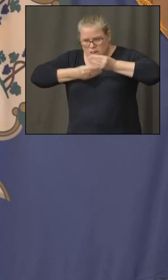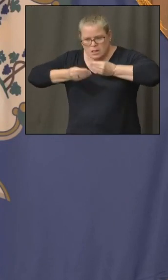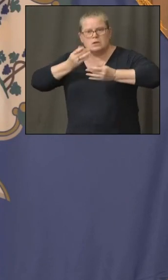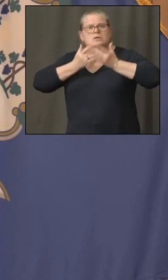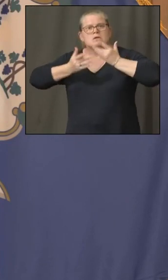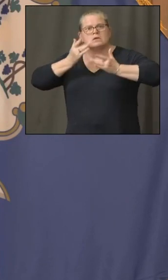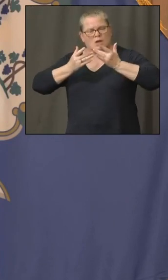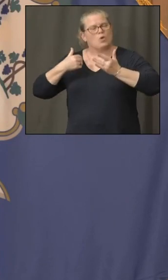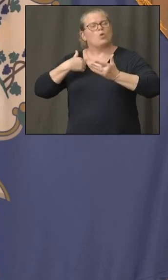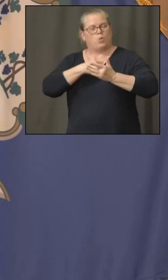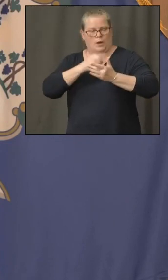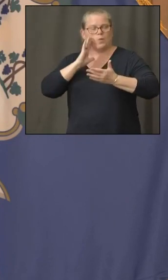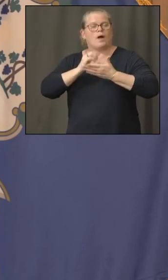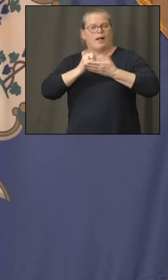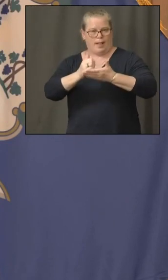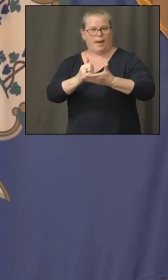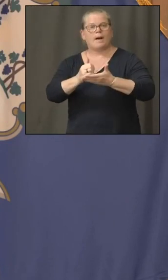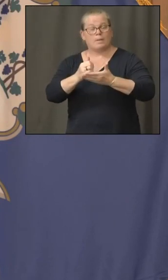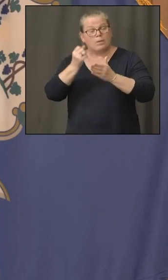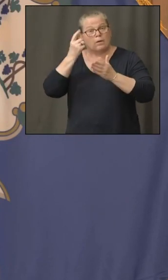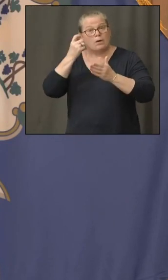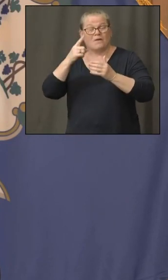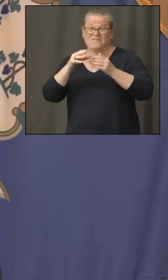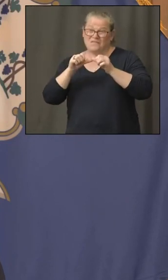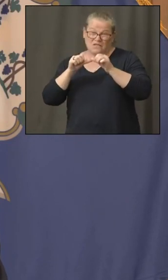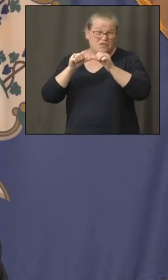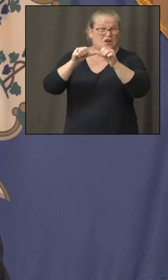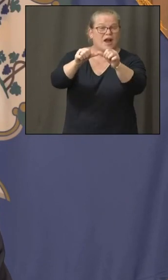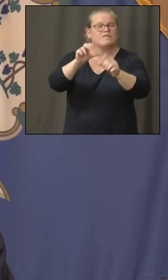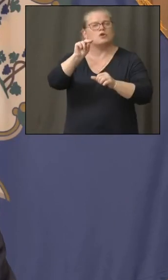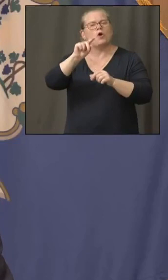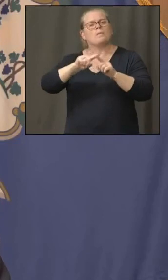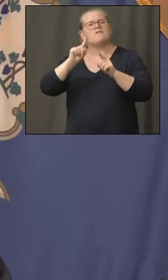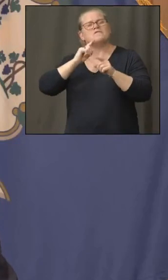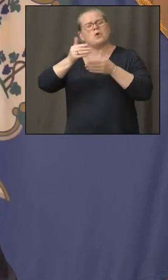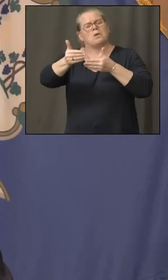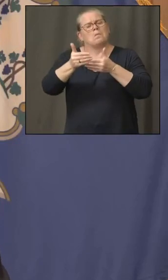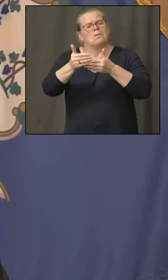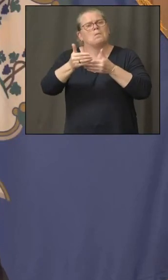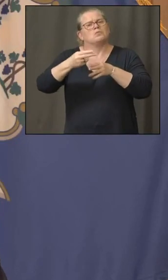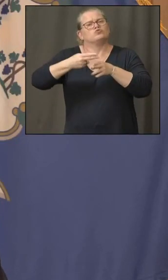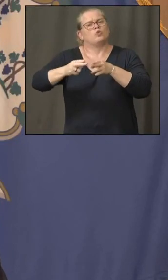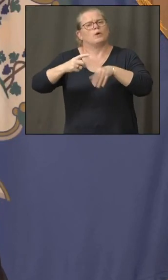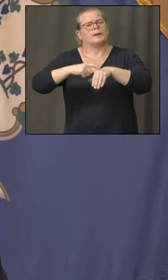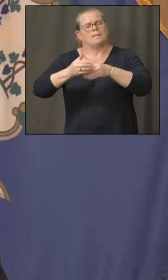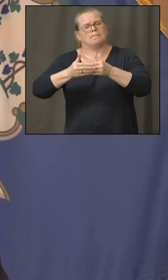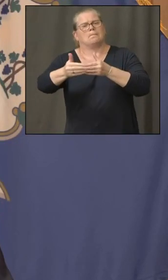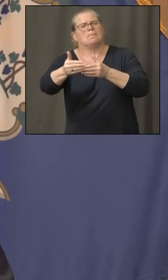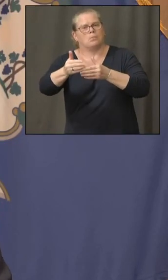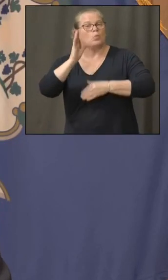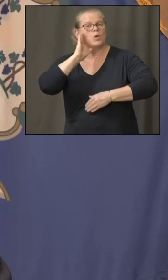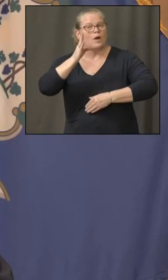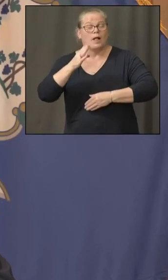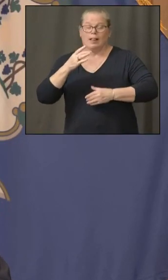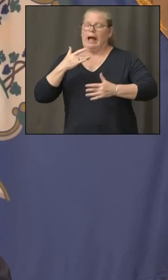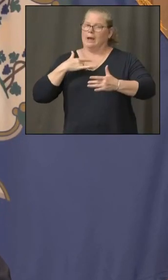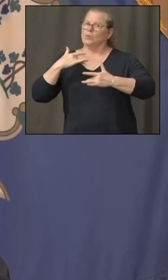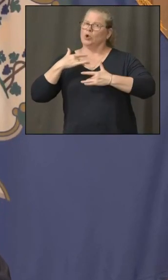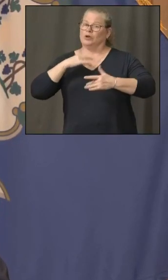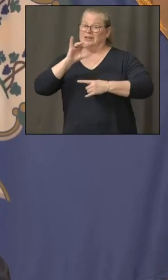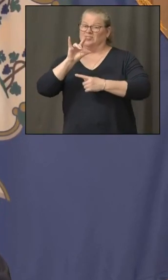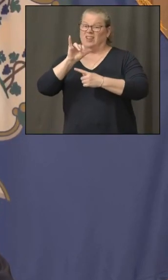some assistance, not forever, but for the near term, just to help them get through. I do worry that July